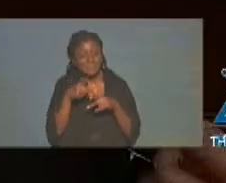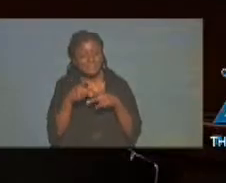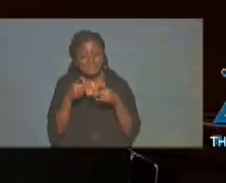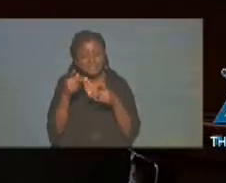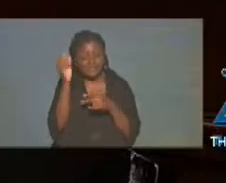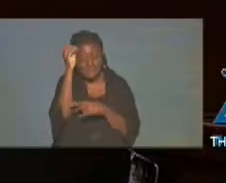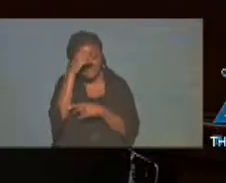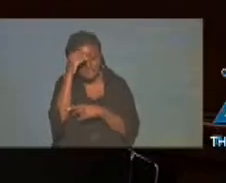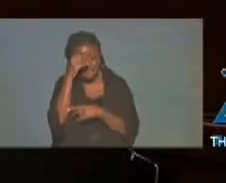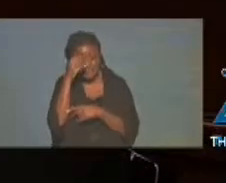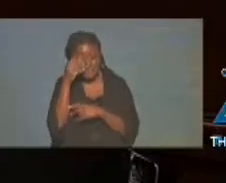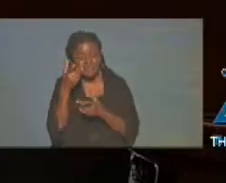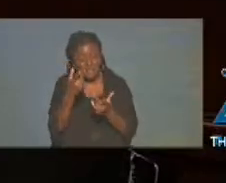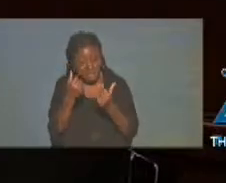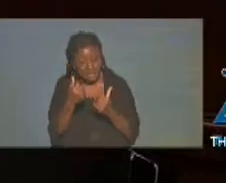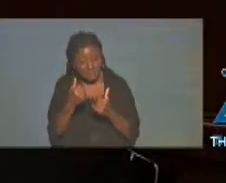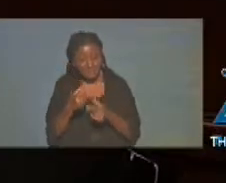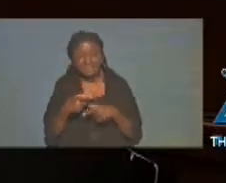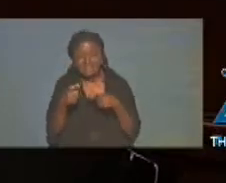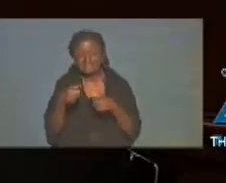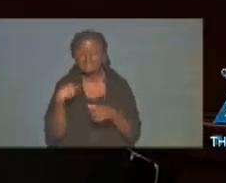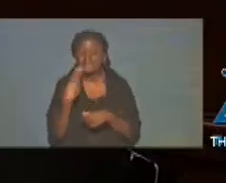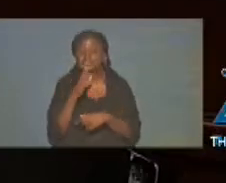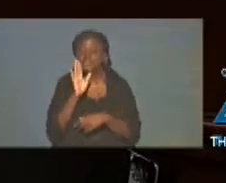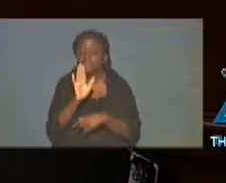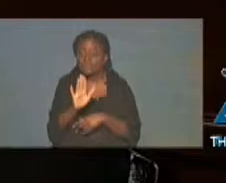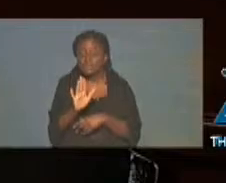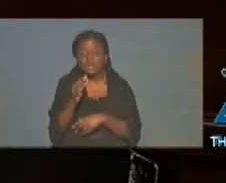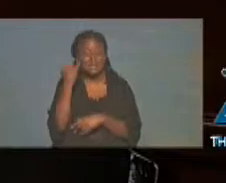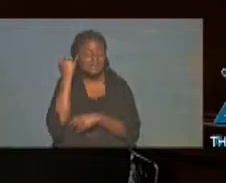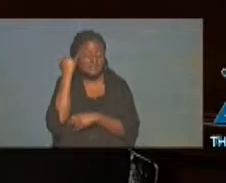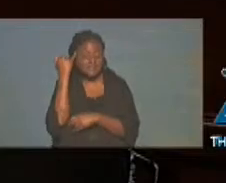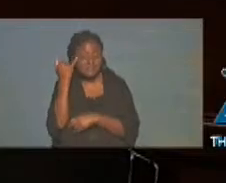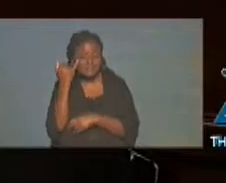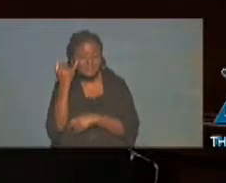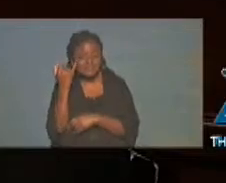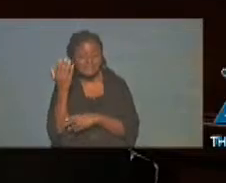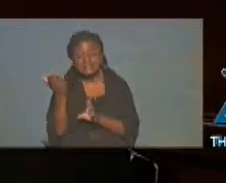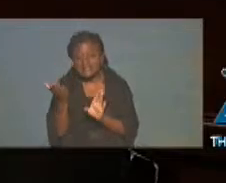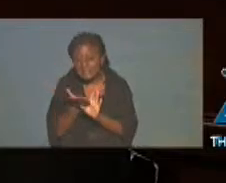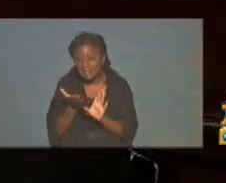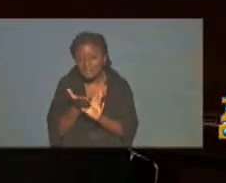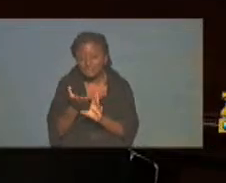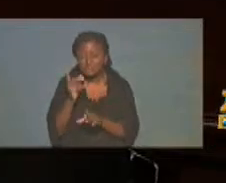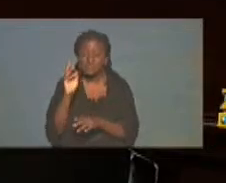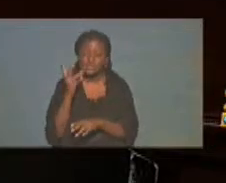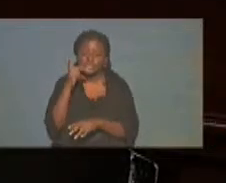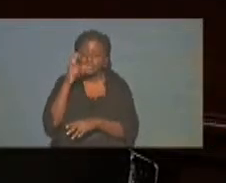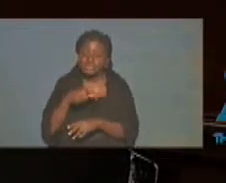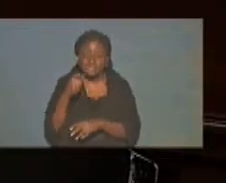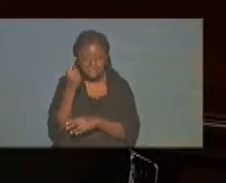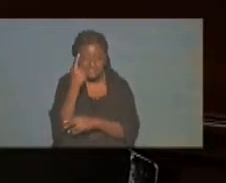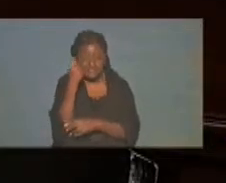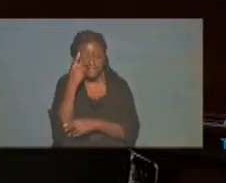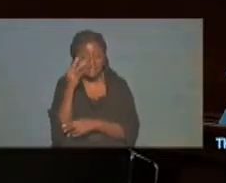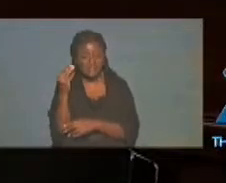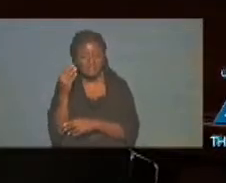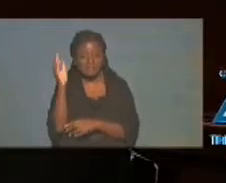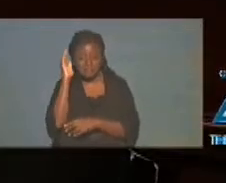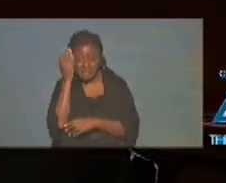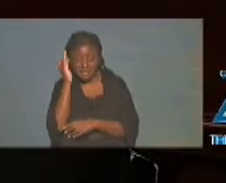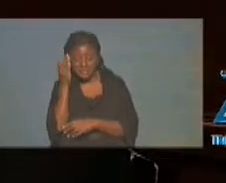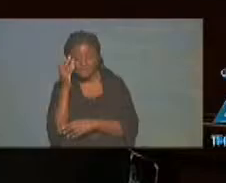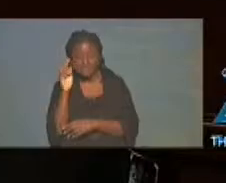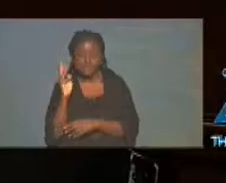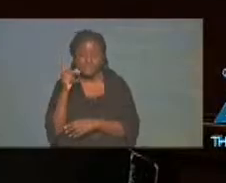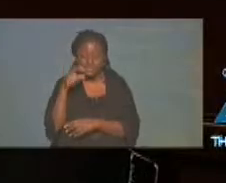should be taking with respect to this. Come and give us your input. Psychologists, we should be understanding them. The pastors, we should be